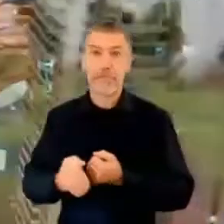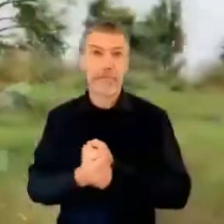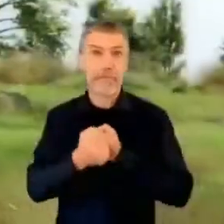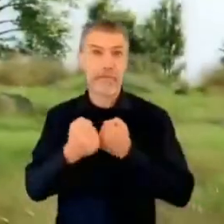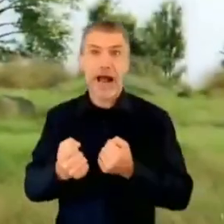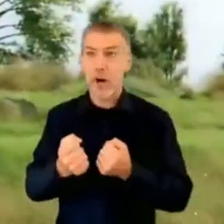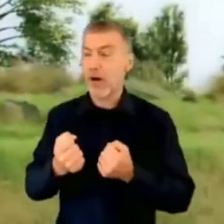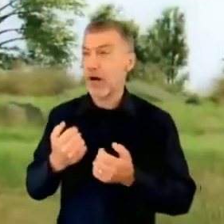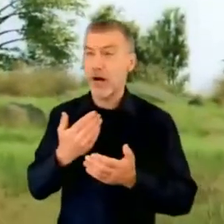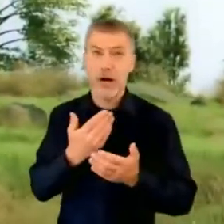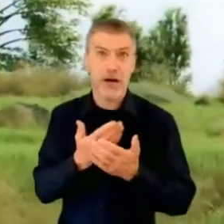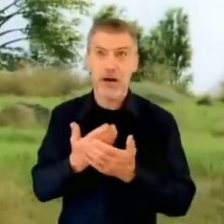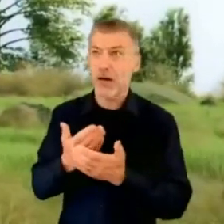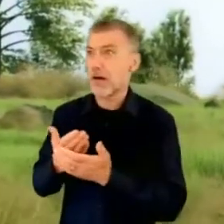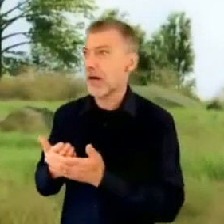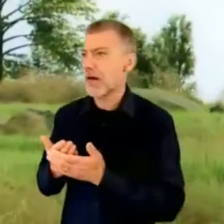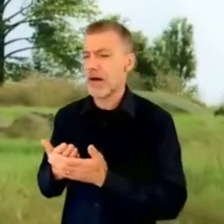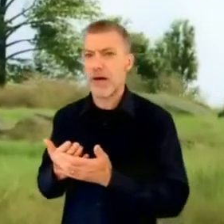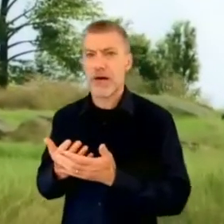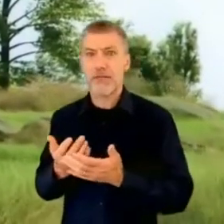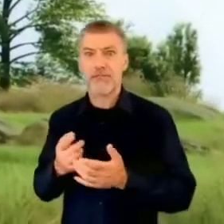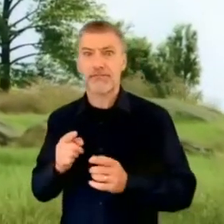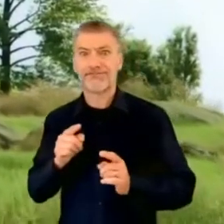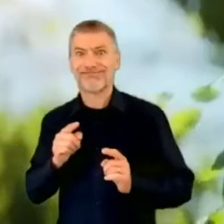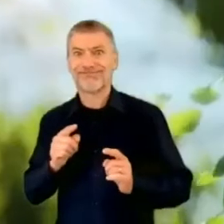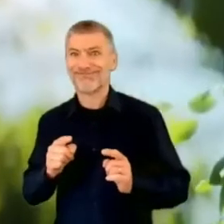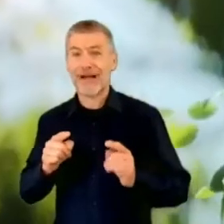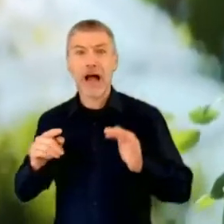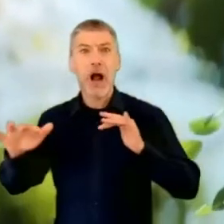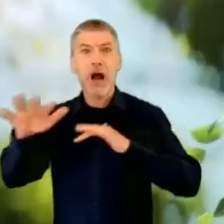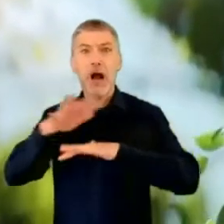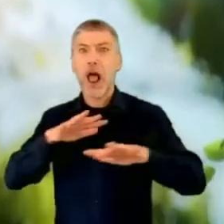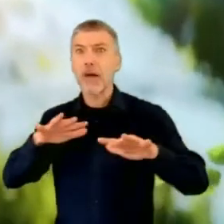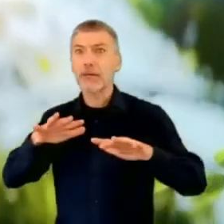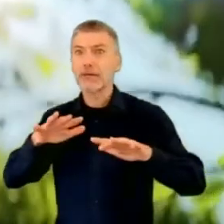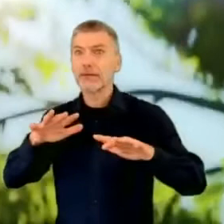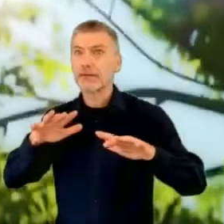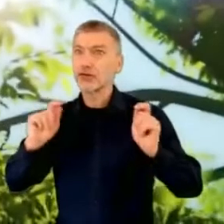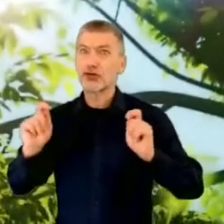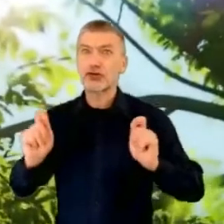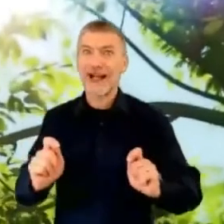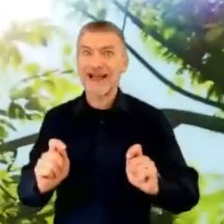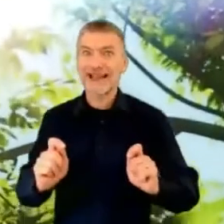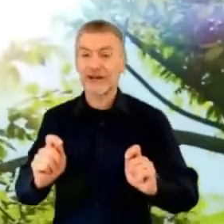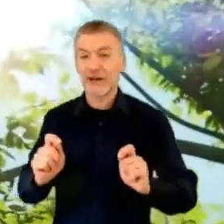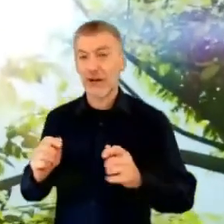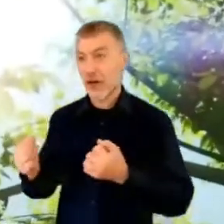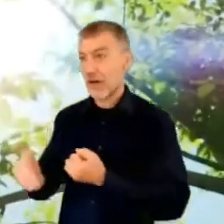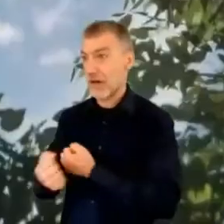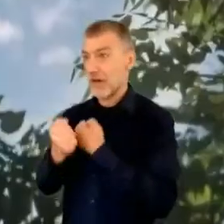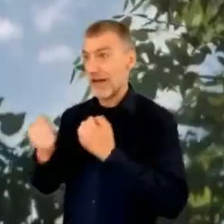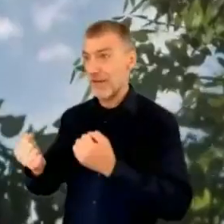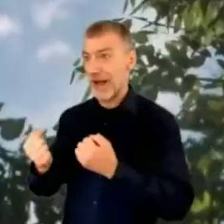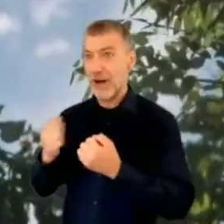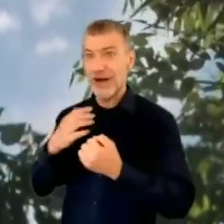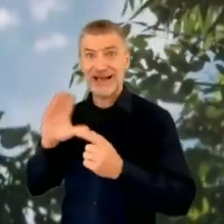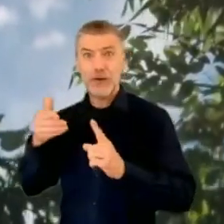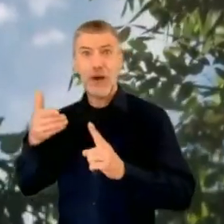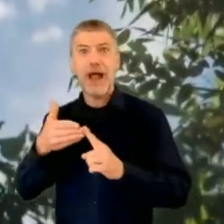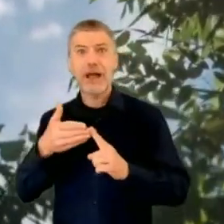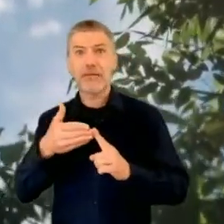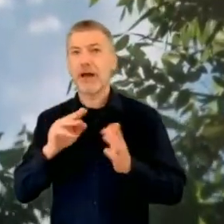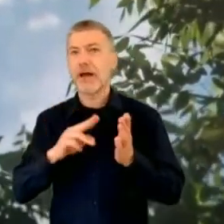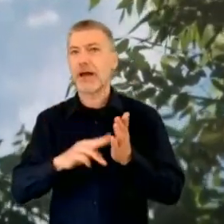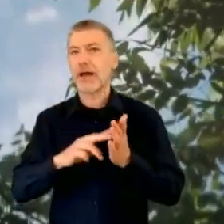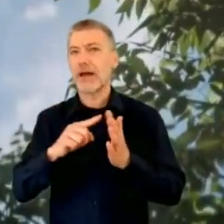But to combat the growing threat of climate change, this power must be compatible with net zero carbon emissions.